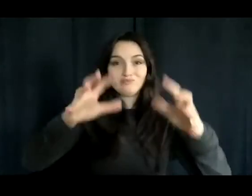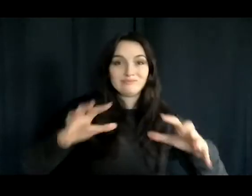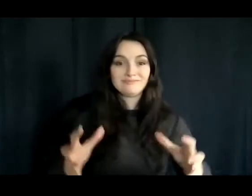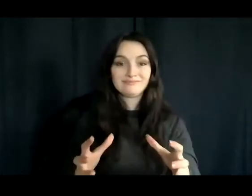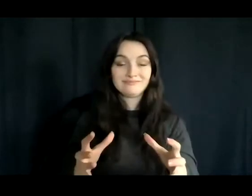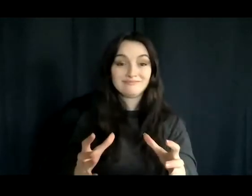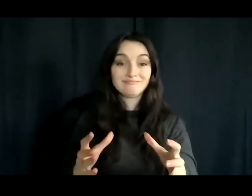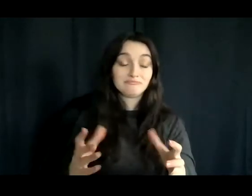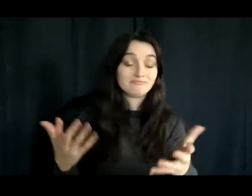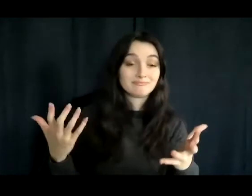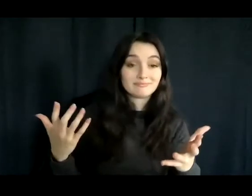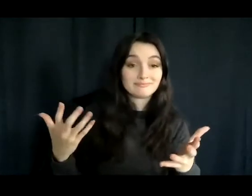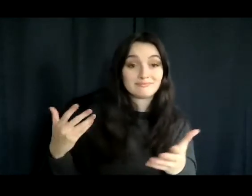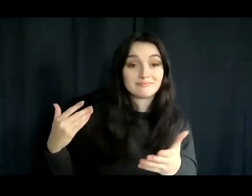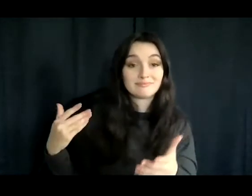generation of